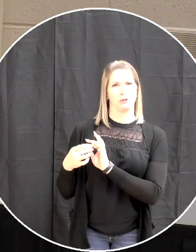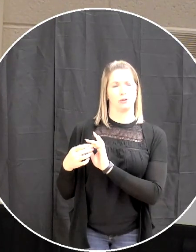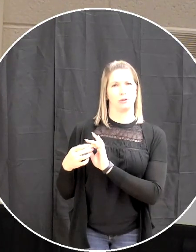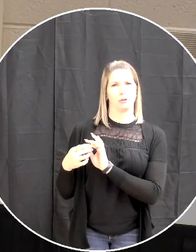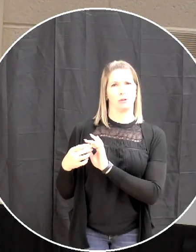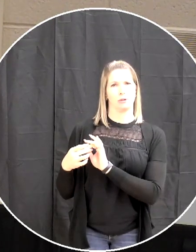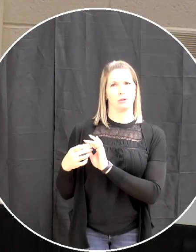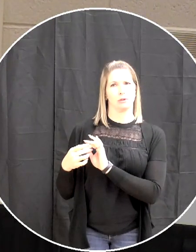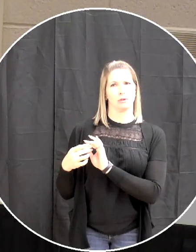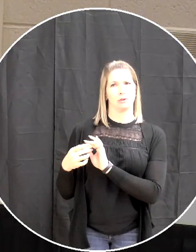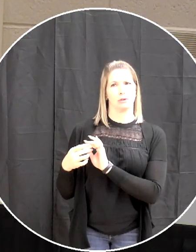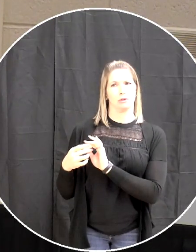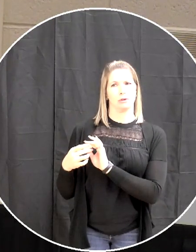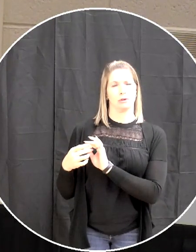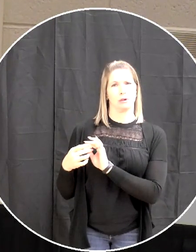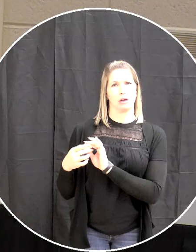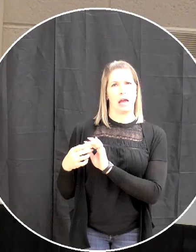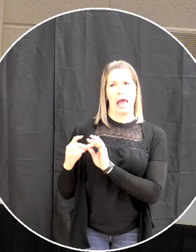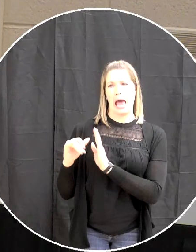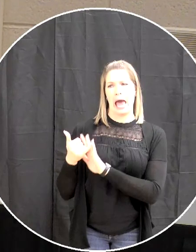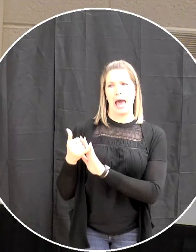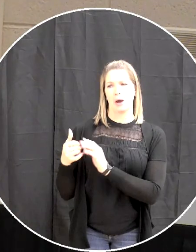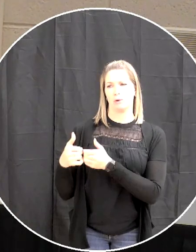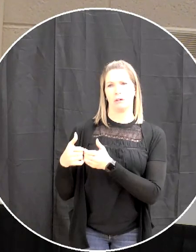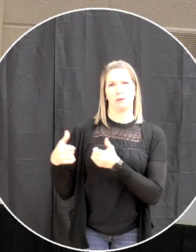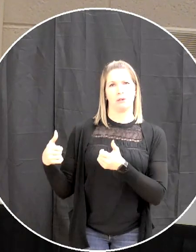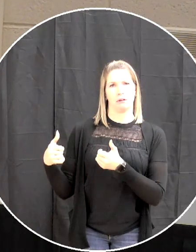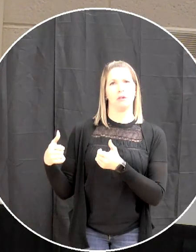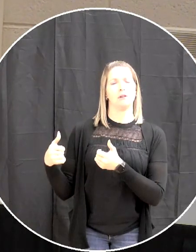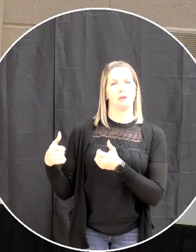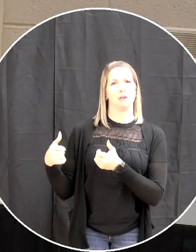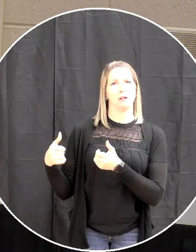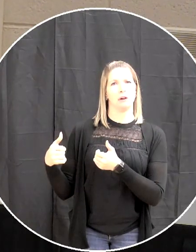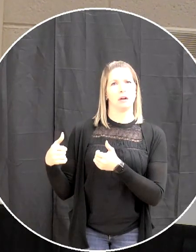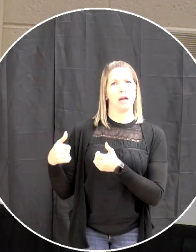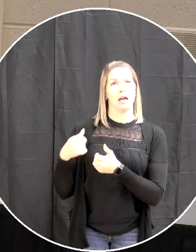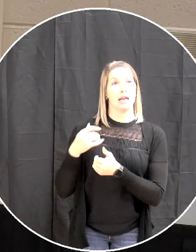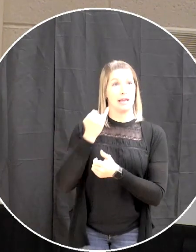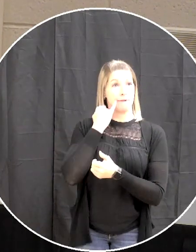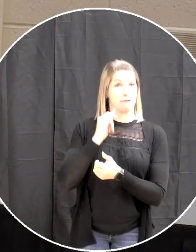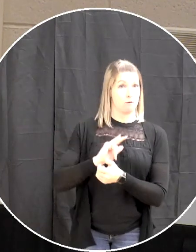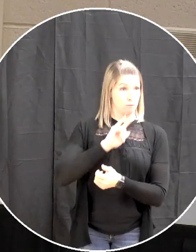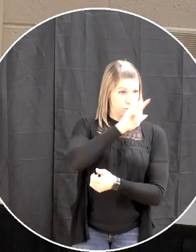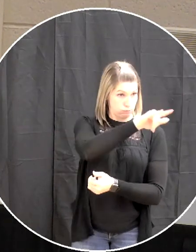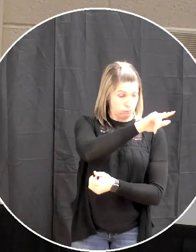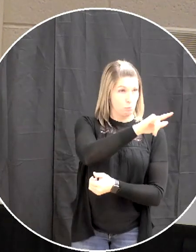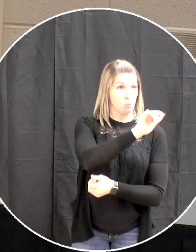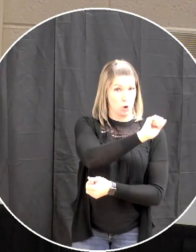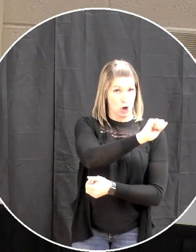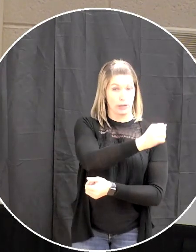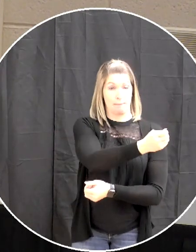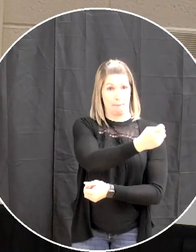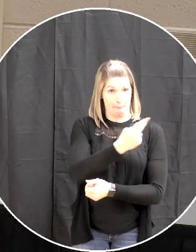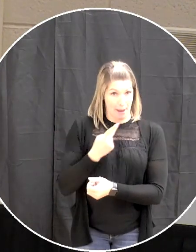for kind of an exclusion, and that allowed migratory workers to self-isolate in a different way.